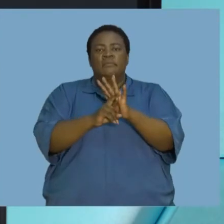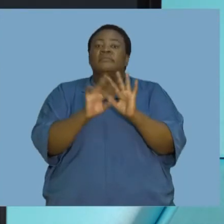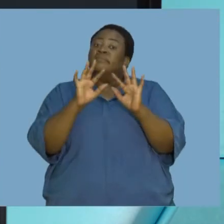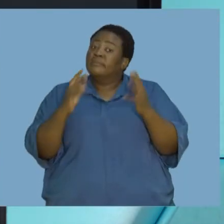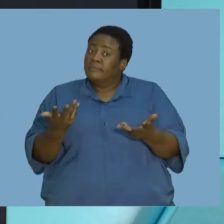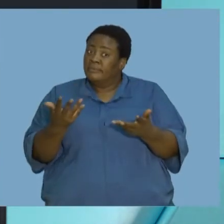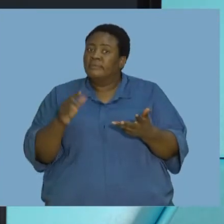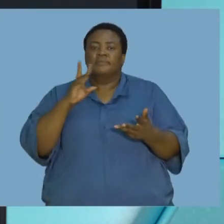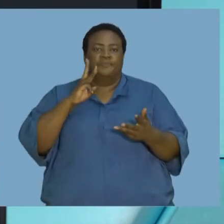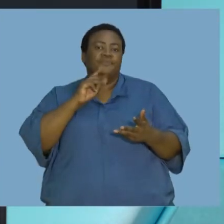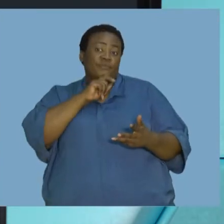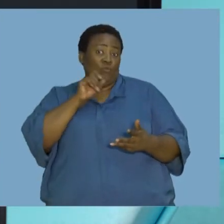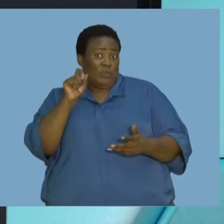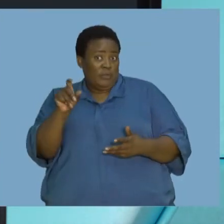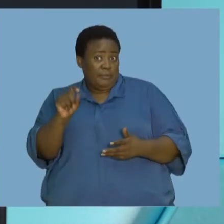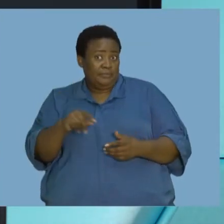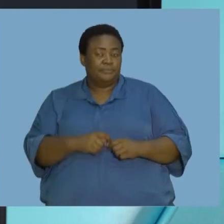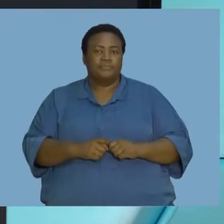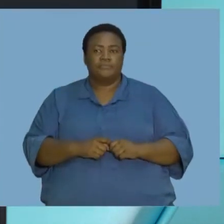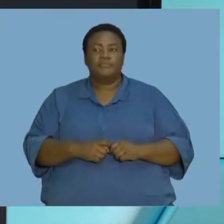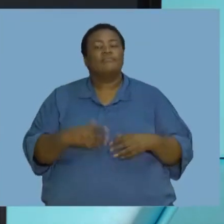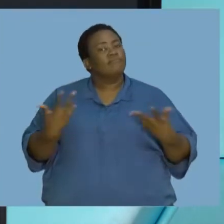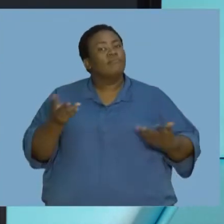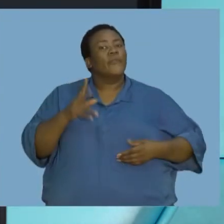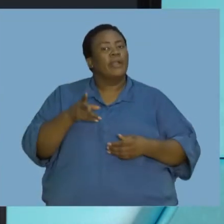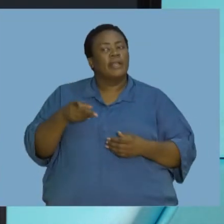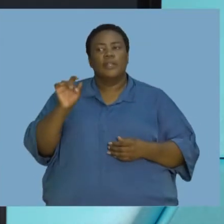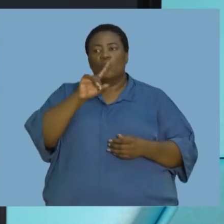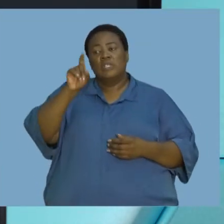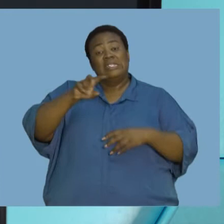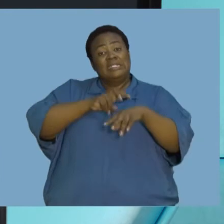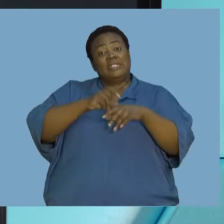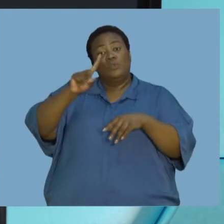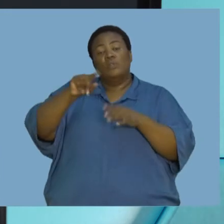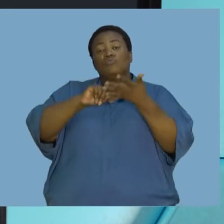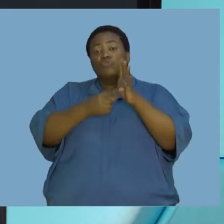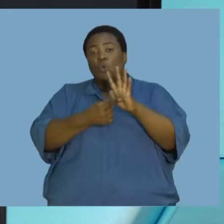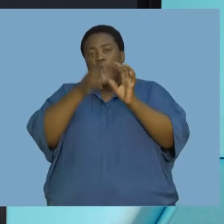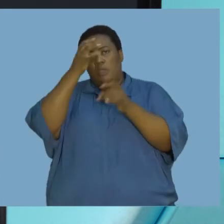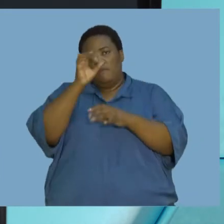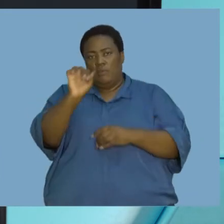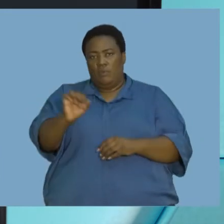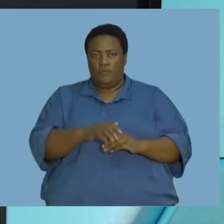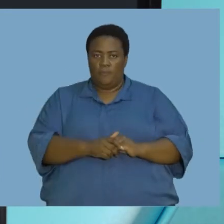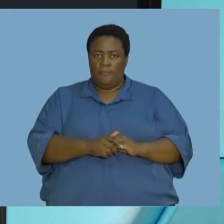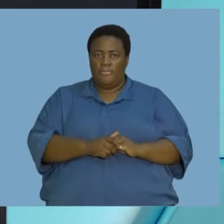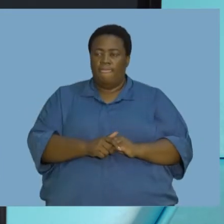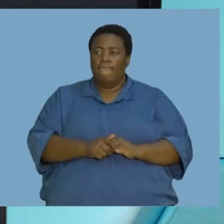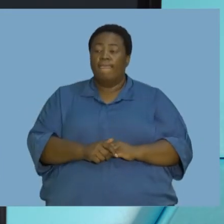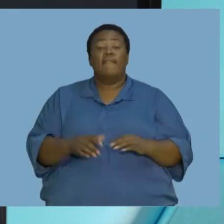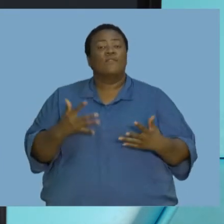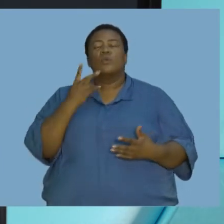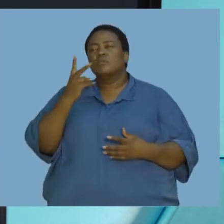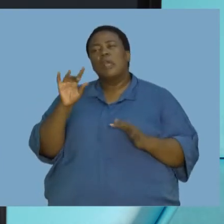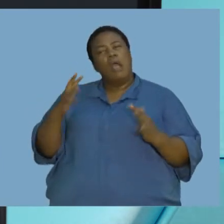of how water is being used. So, and again, the question requires that you show your data. So let's look at